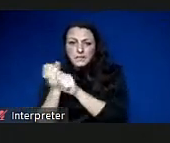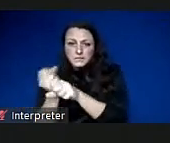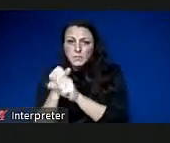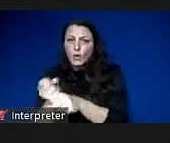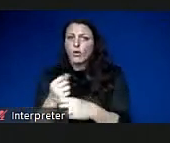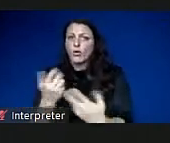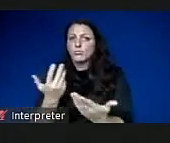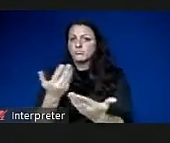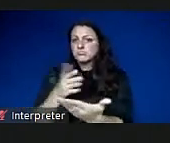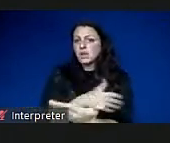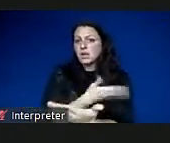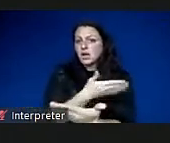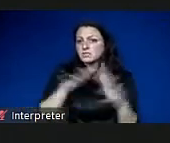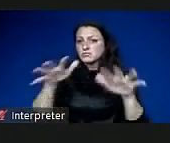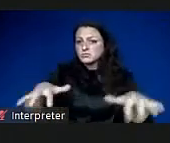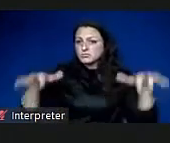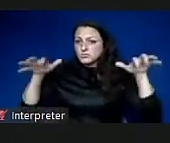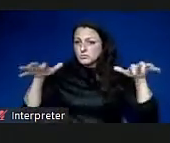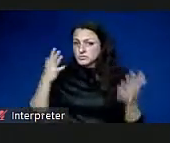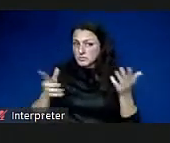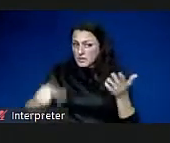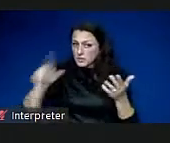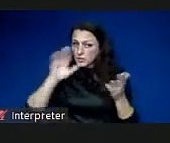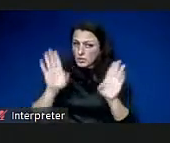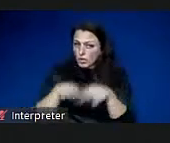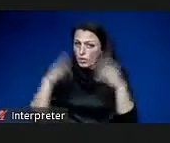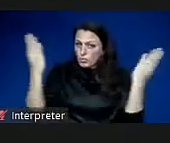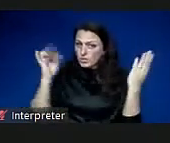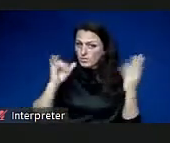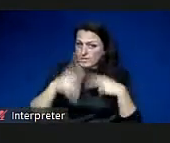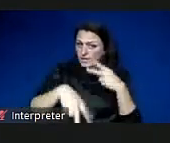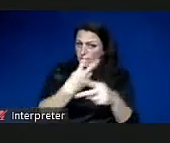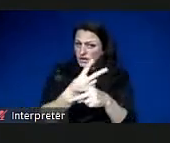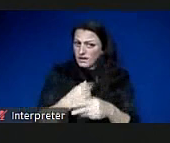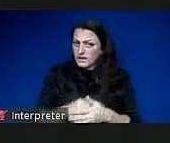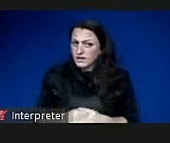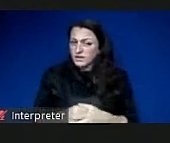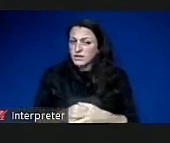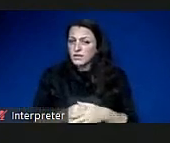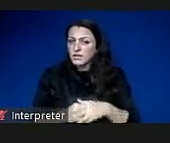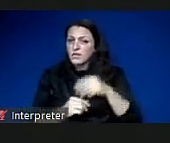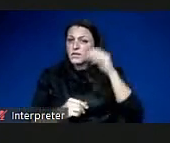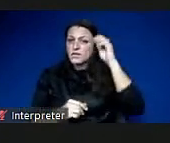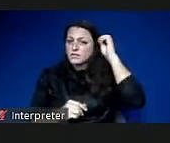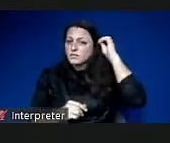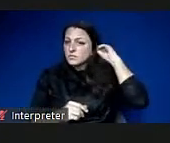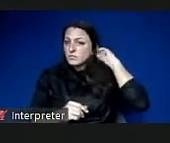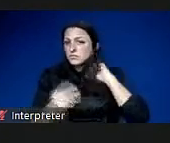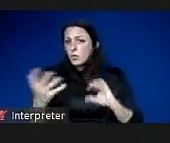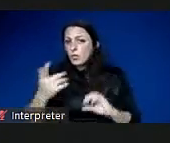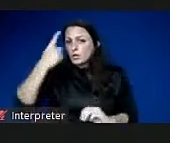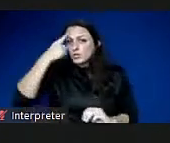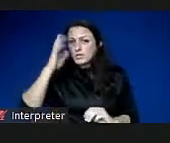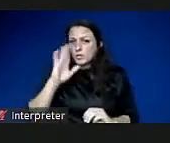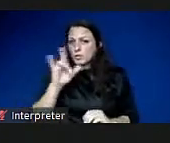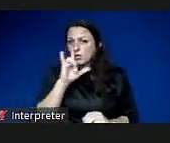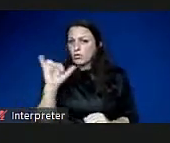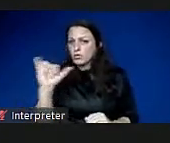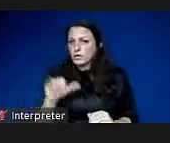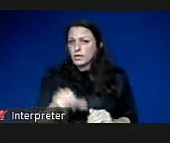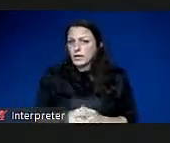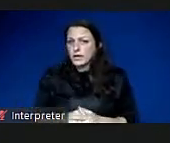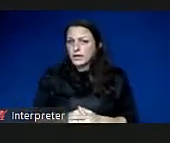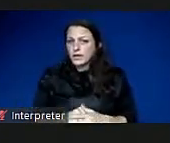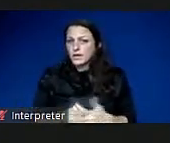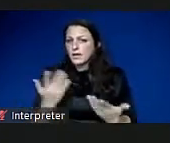potentially. Looking to open up, other things like that. What do you think that will look like in terms of the